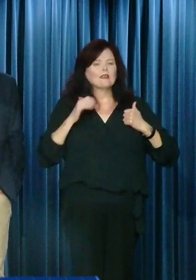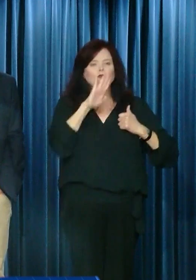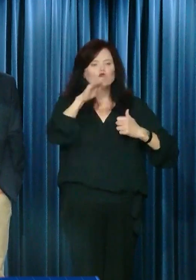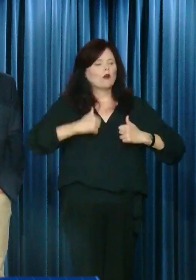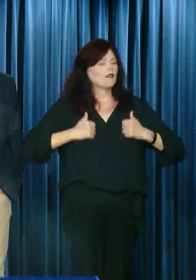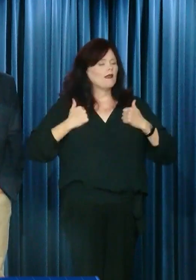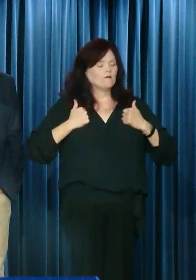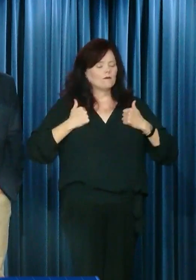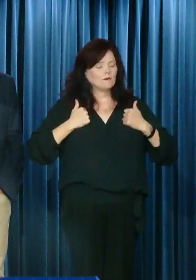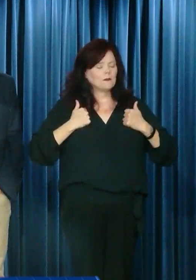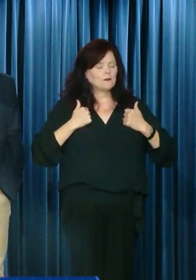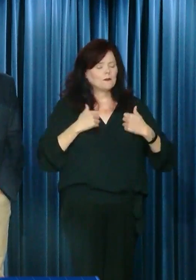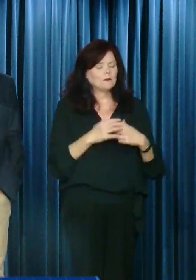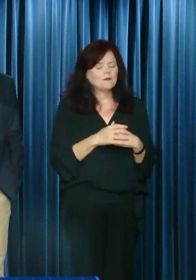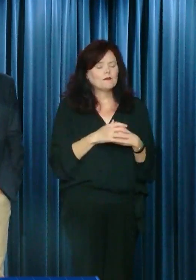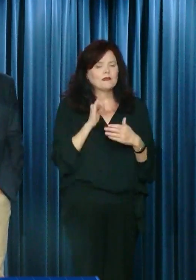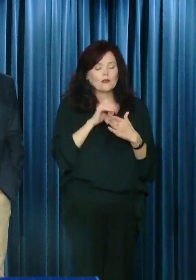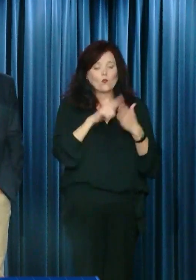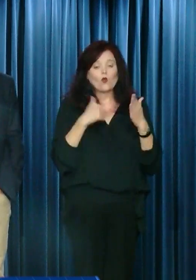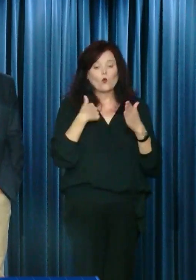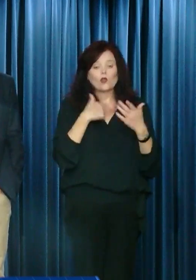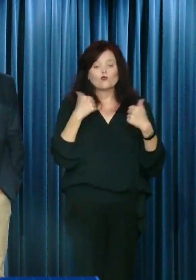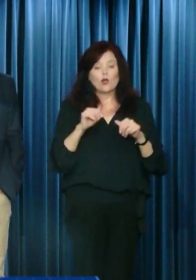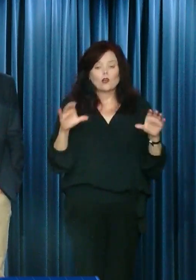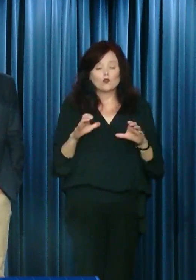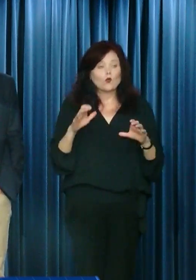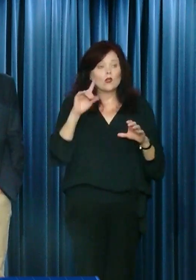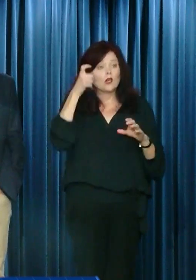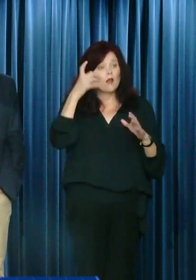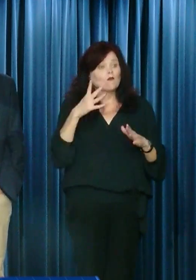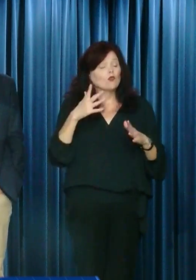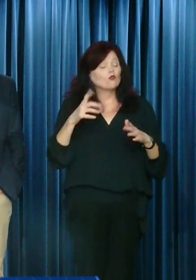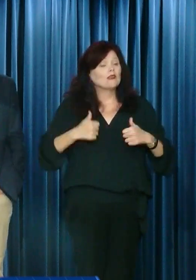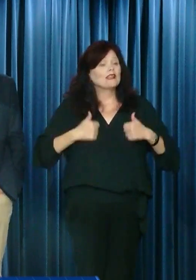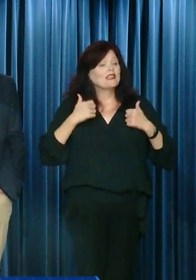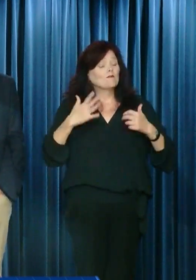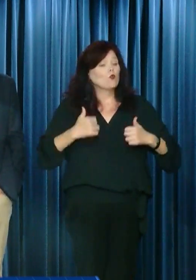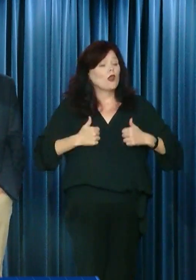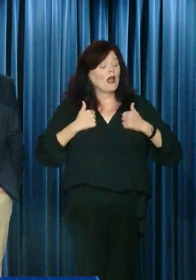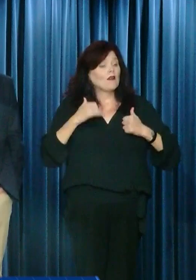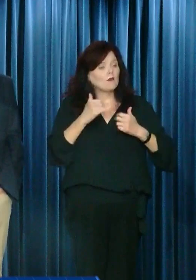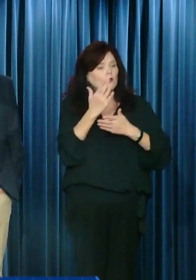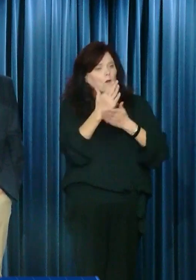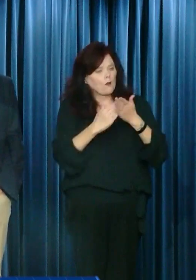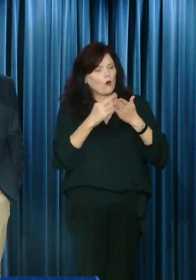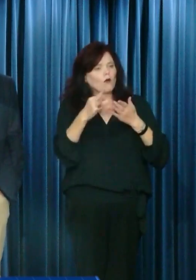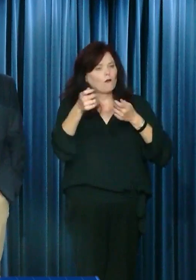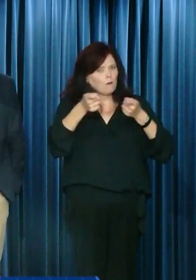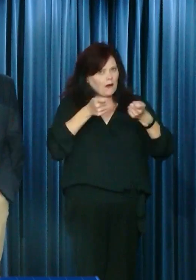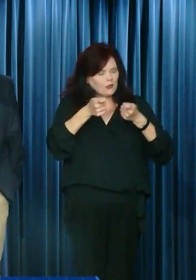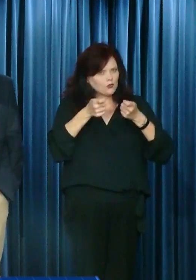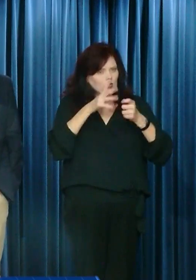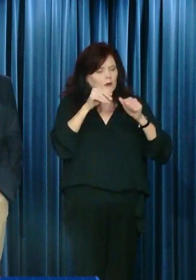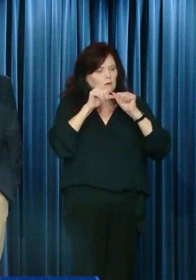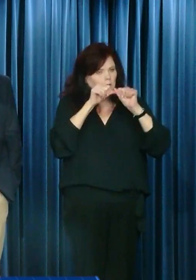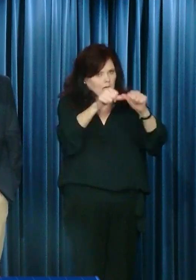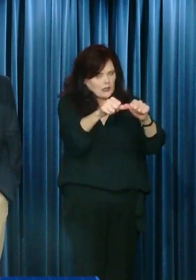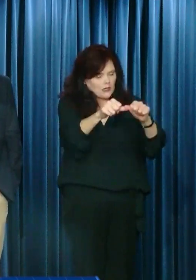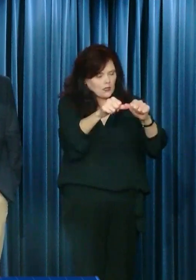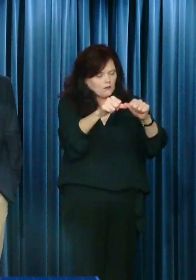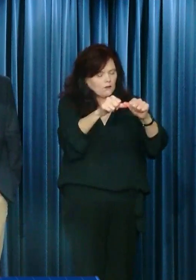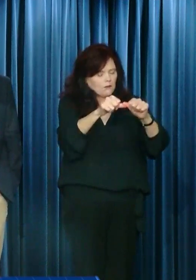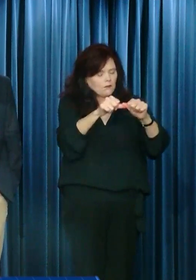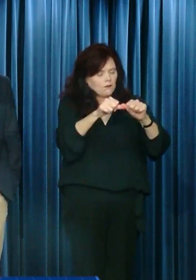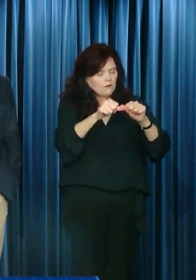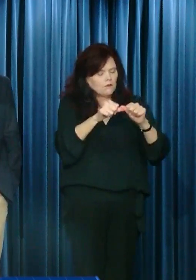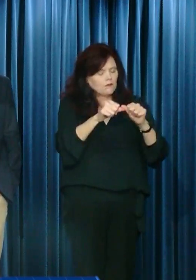life. And that's what we've been trying to do. And when you're governor, living your life is part of managing and maintaining